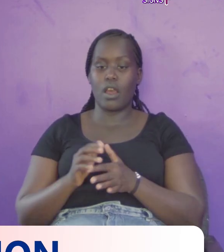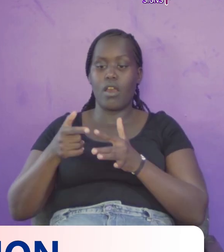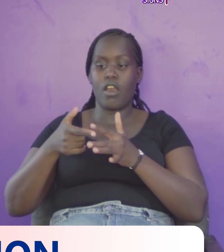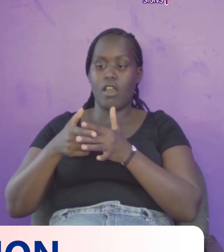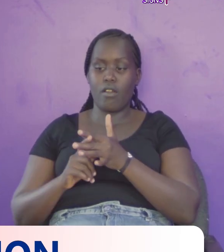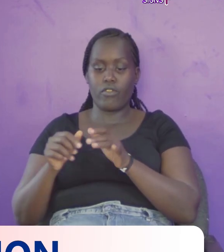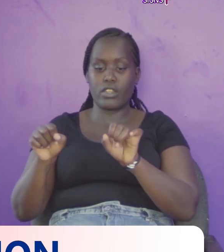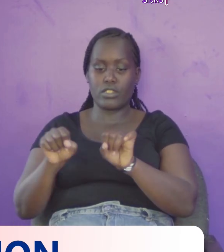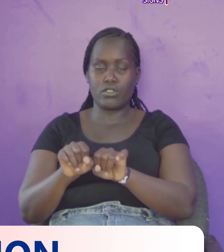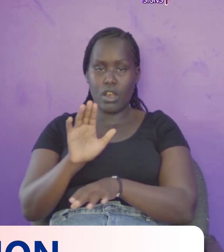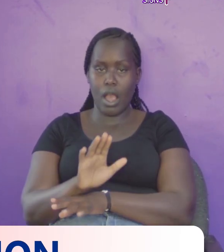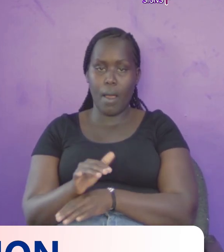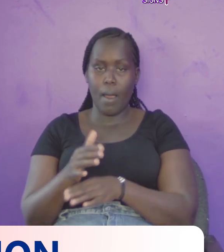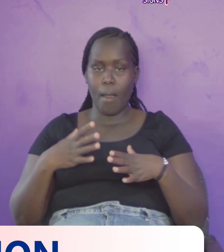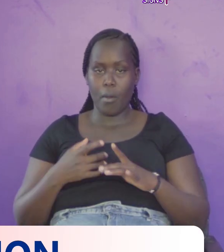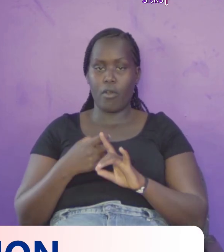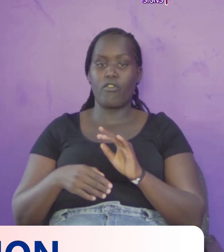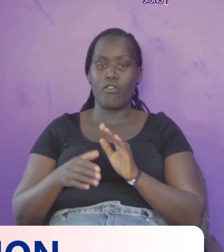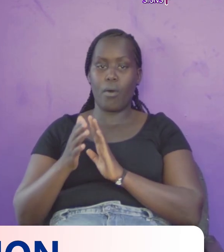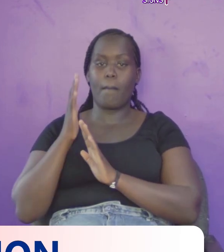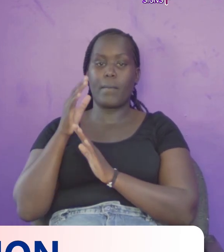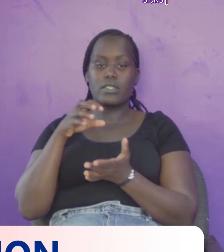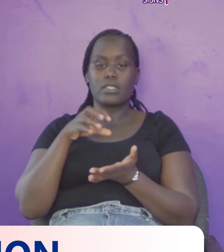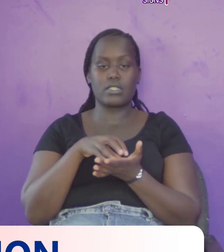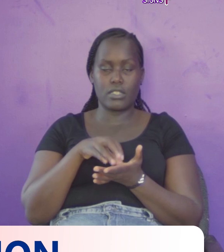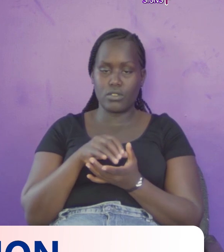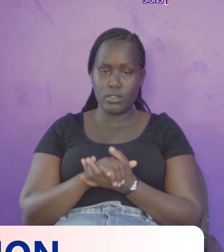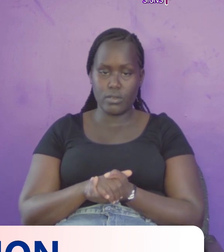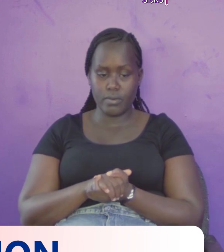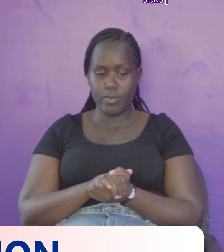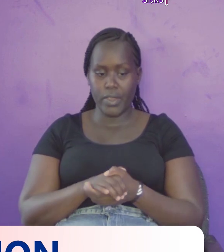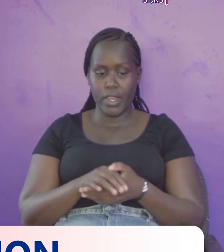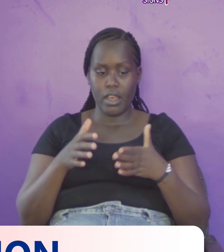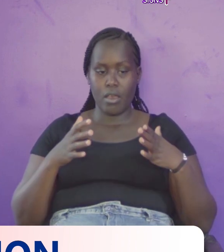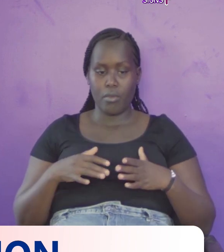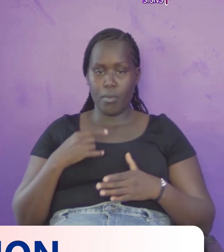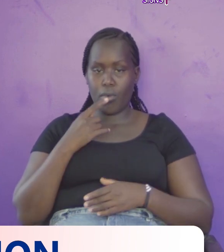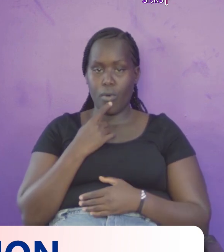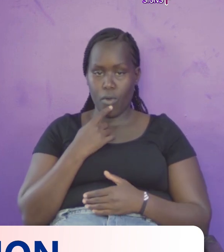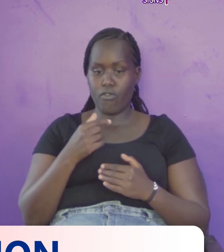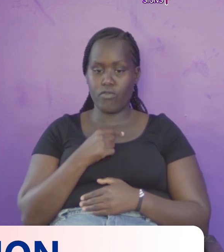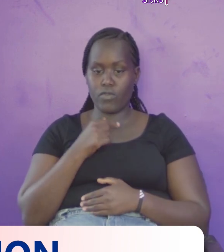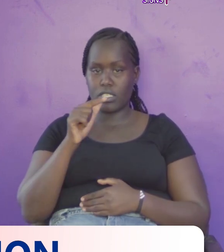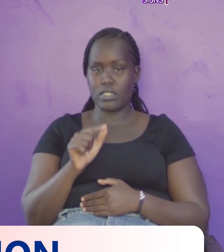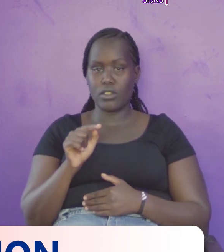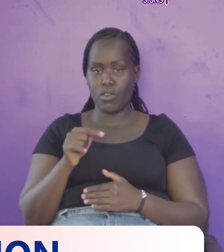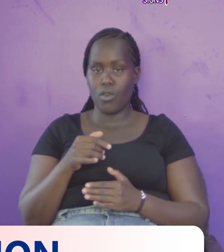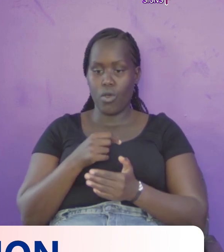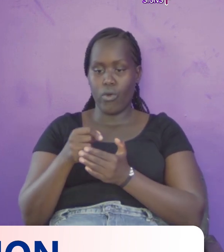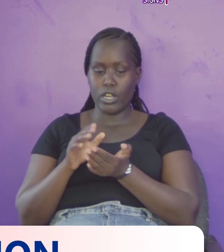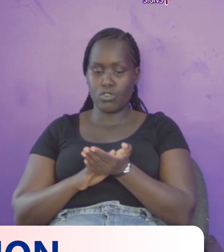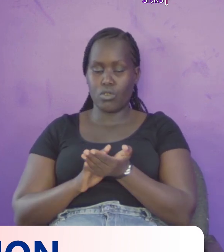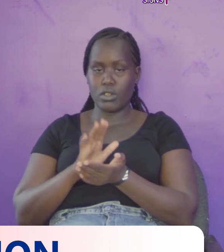shoes? Watu wa bus station wanatusikia Maureen. Yes. Watu wenye wamewatembelea pale, nataka waandike comments. What is